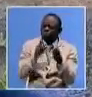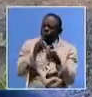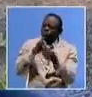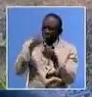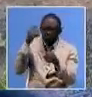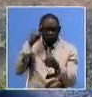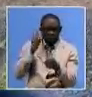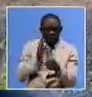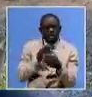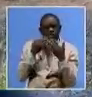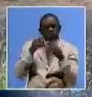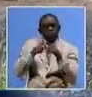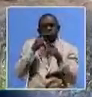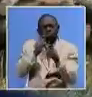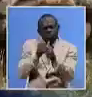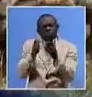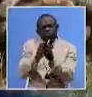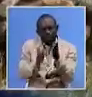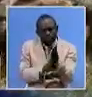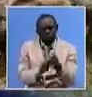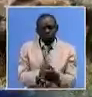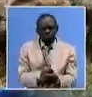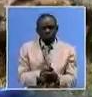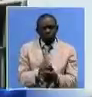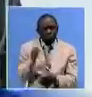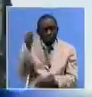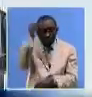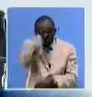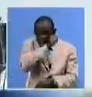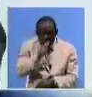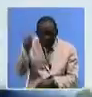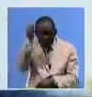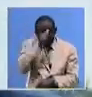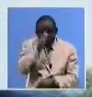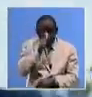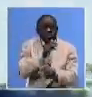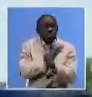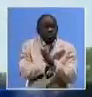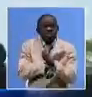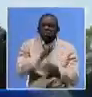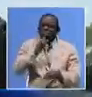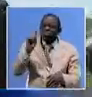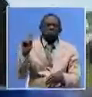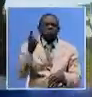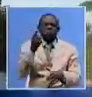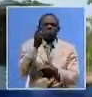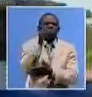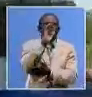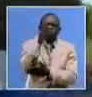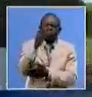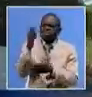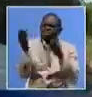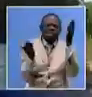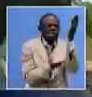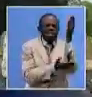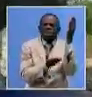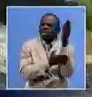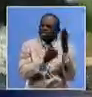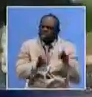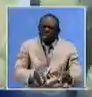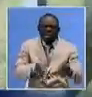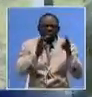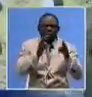Africa and number five in the world in deforestation. In a quest to find solutions, Minister of Green Economy and